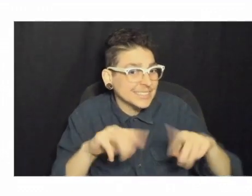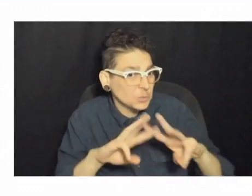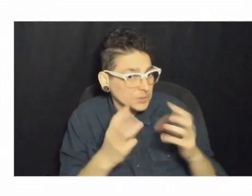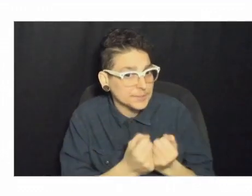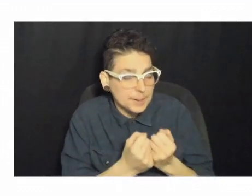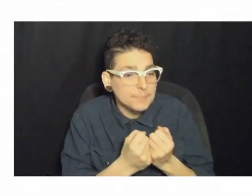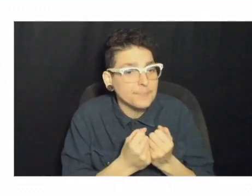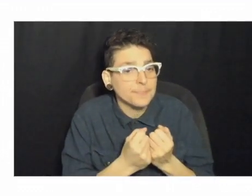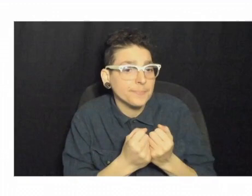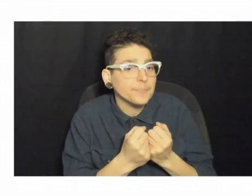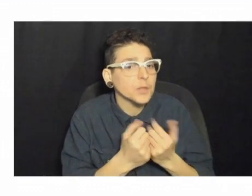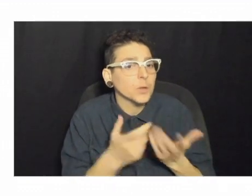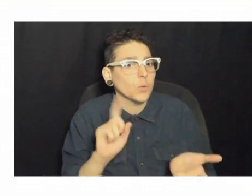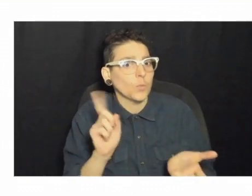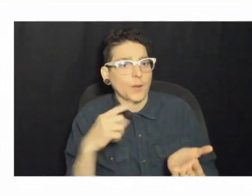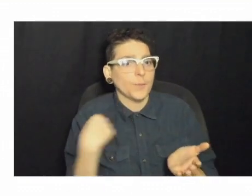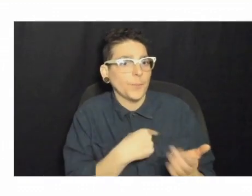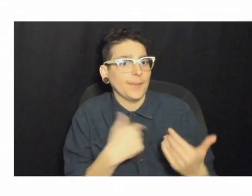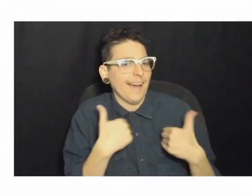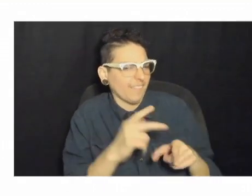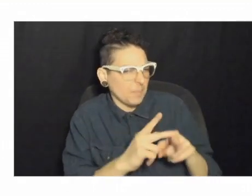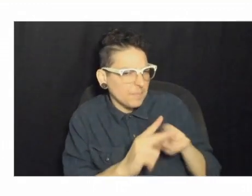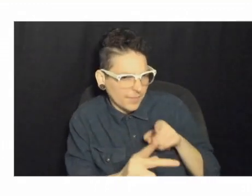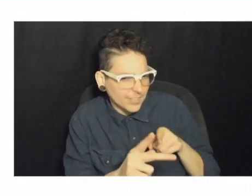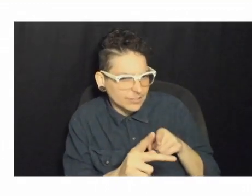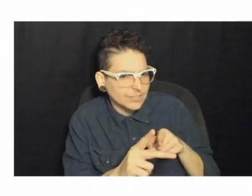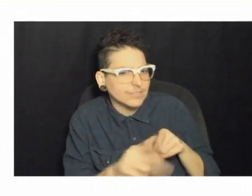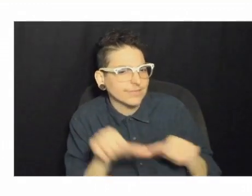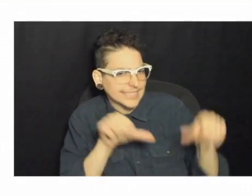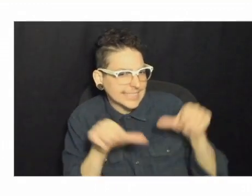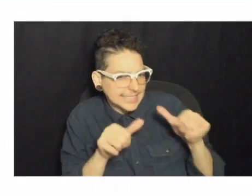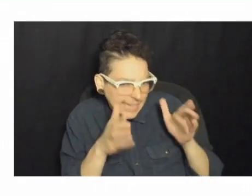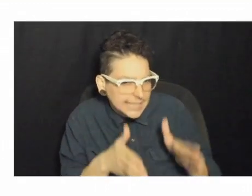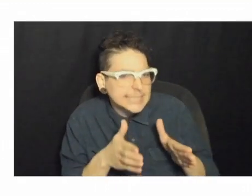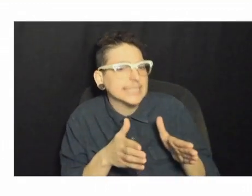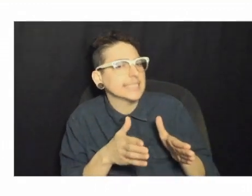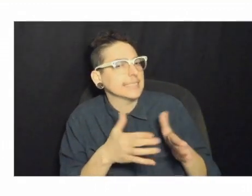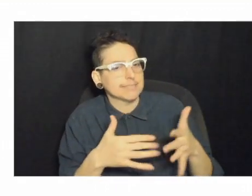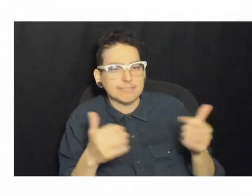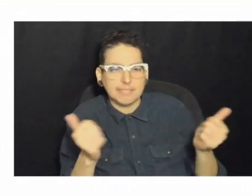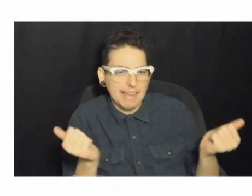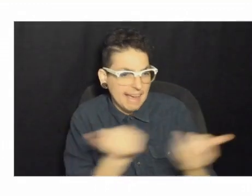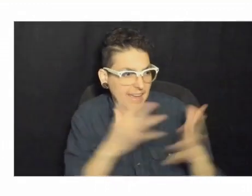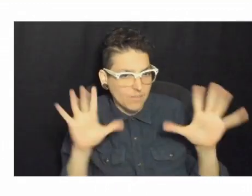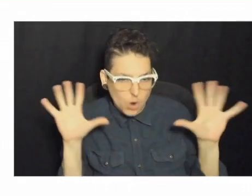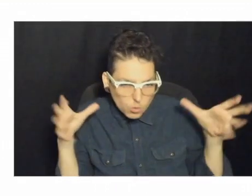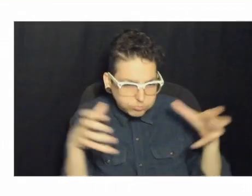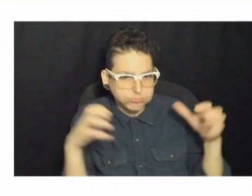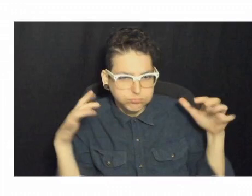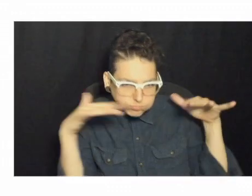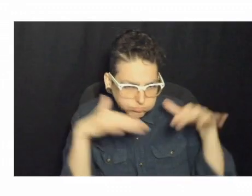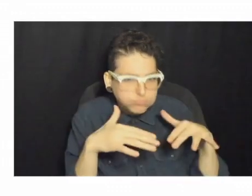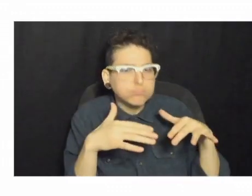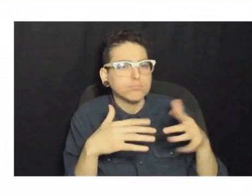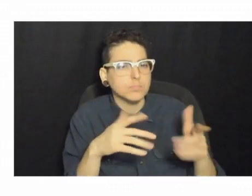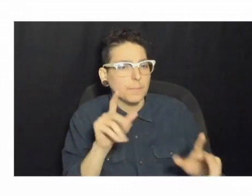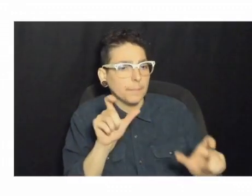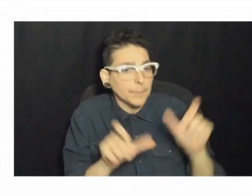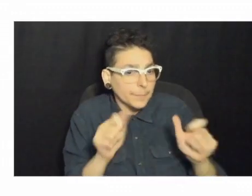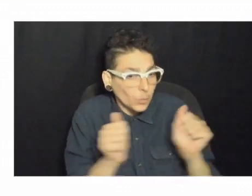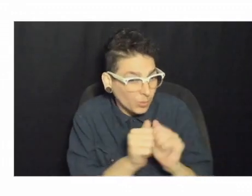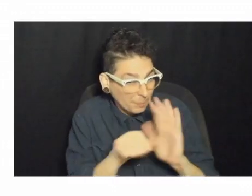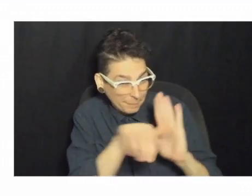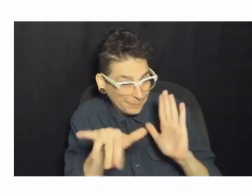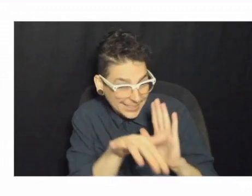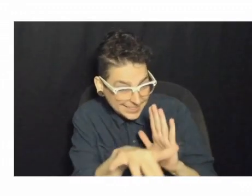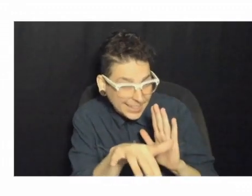professionals, scientists, all coming together, people within the media. I think this is a great, forums like this where we can start